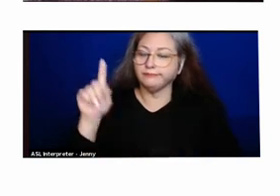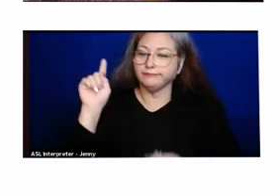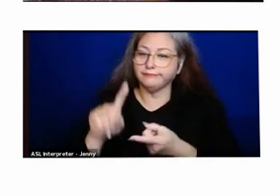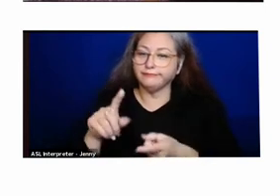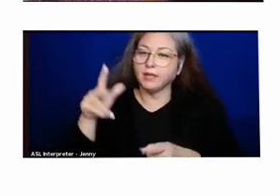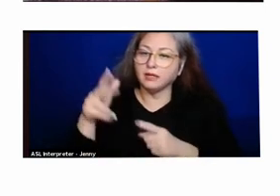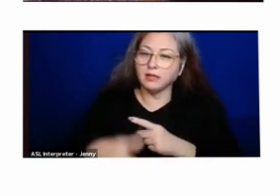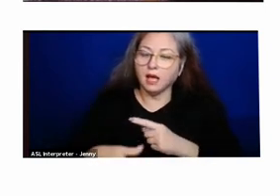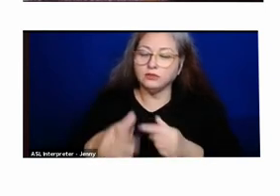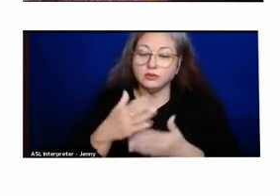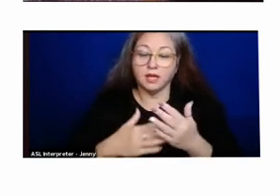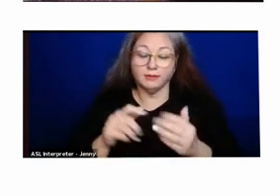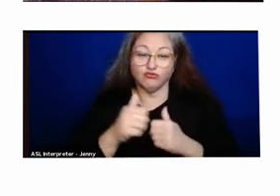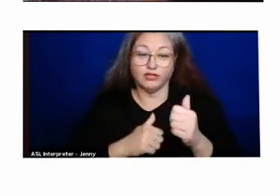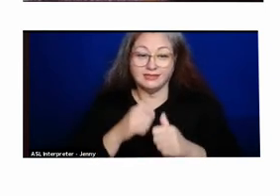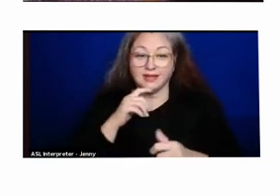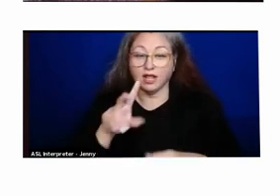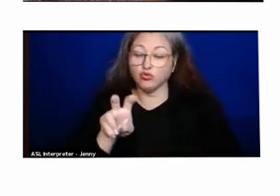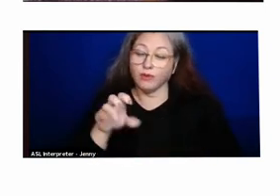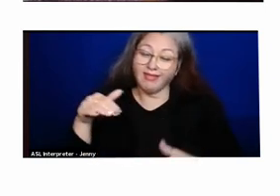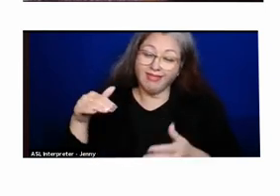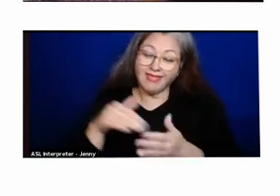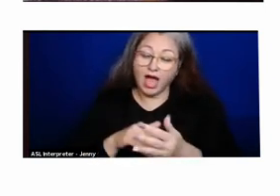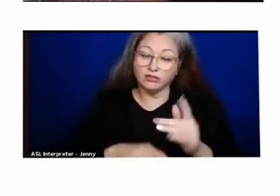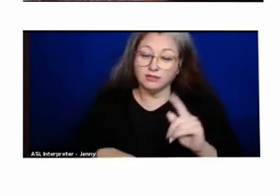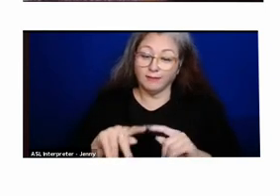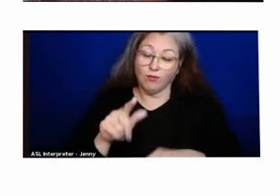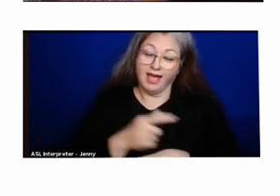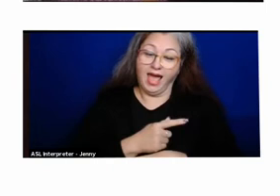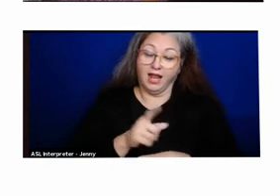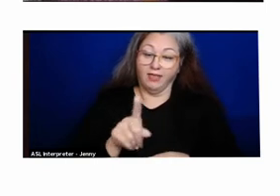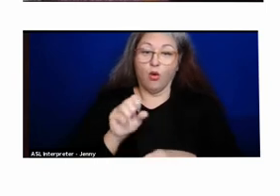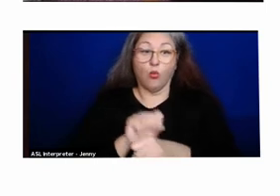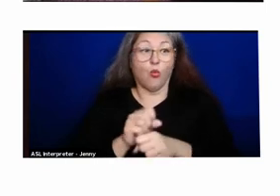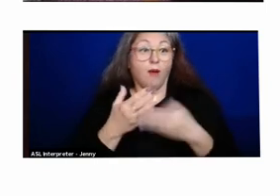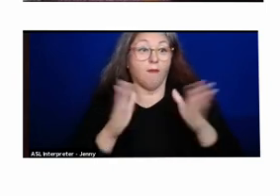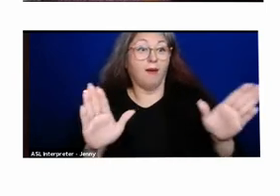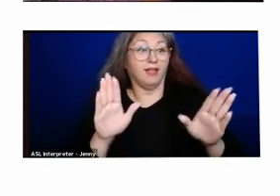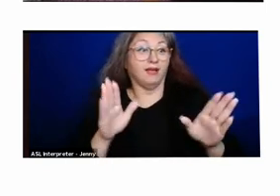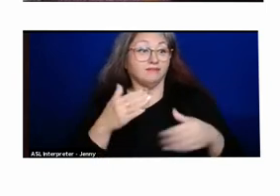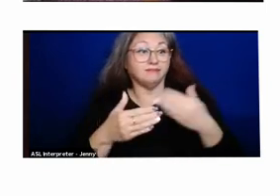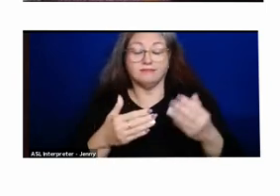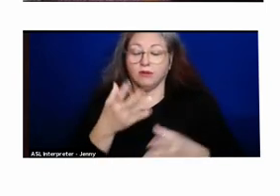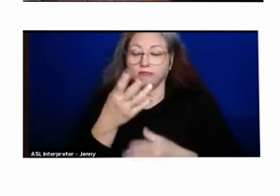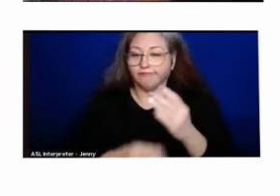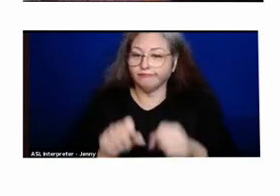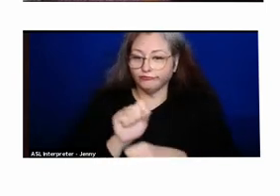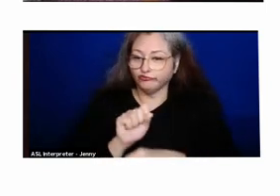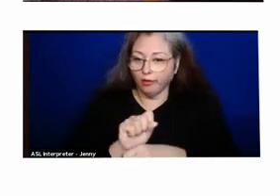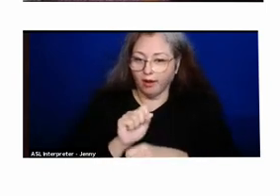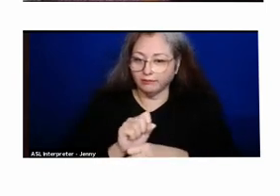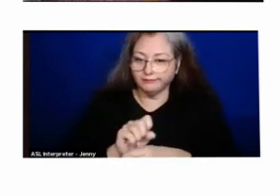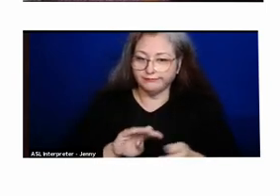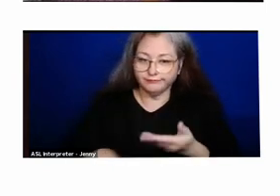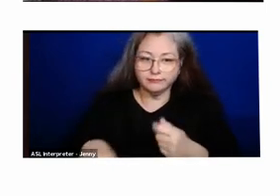structural adjustments, 200,000 Ghanaians lost their jobs in the public sector. This also impacted the local textile